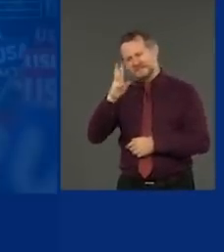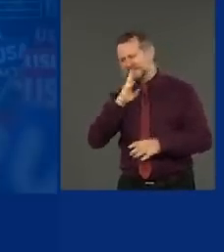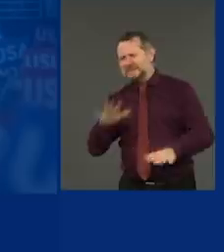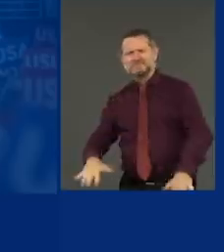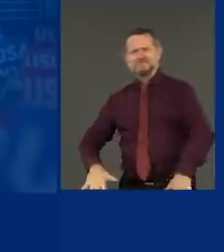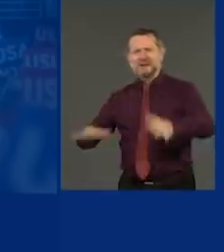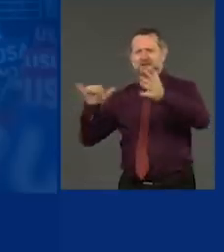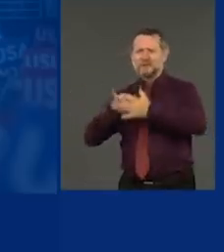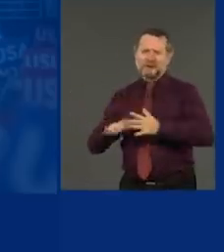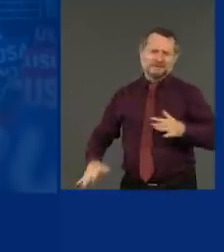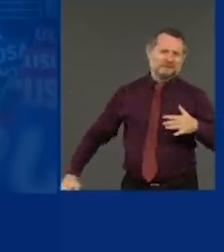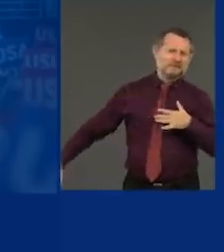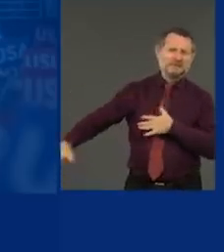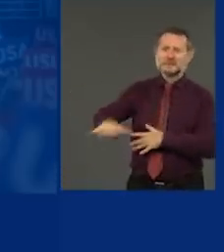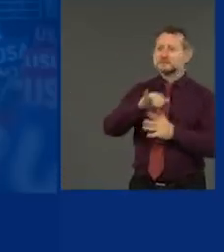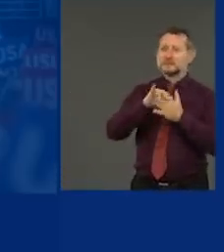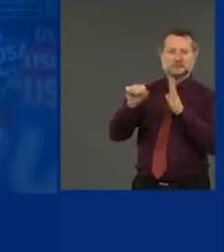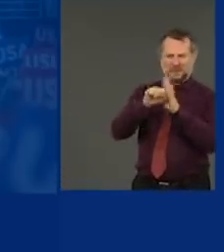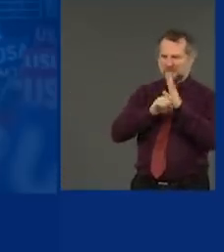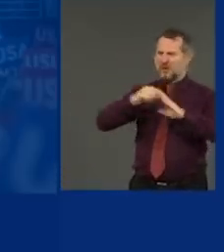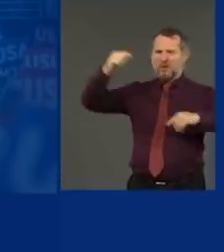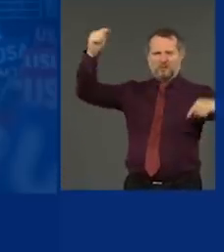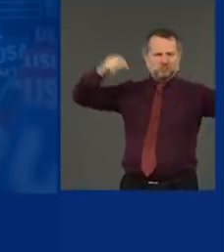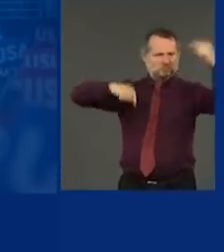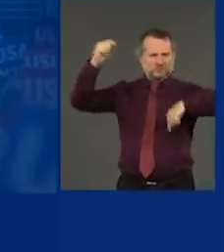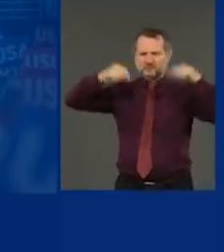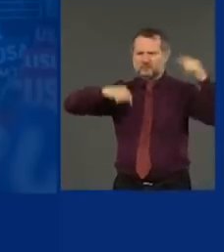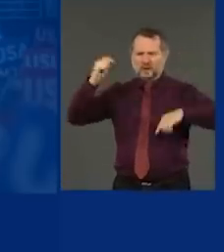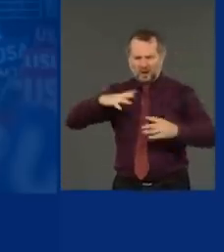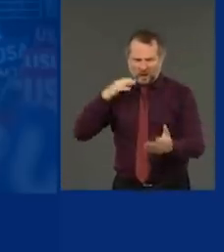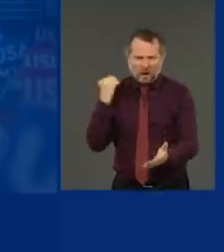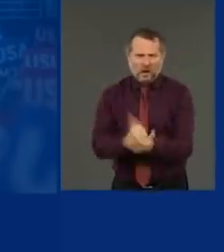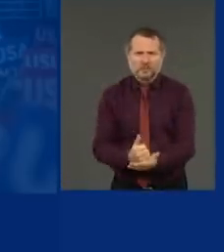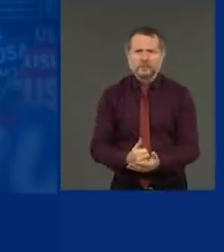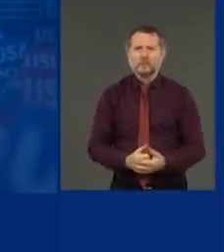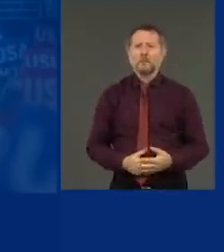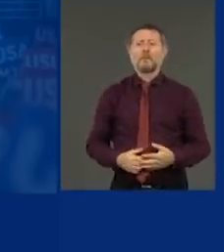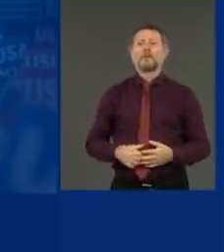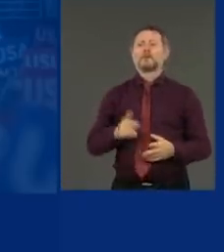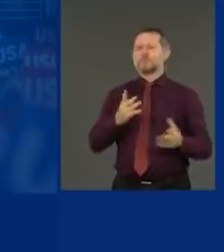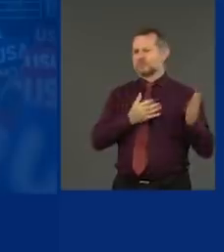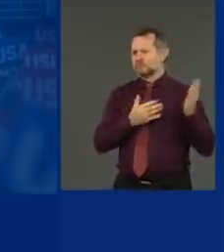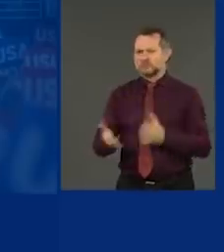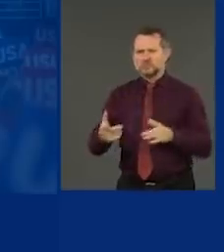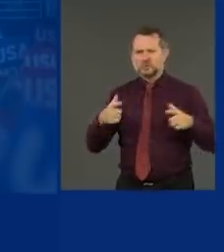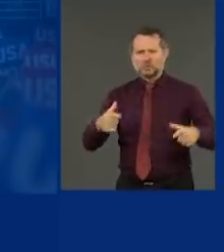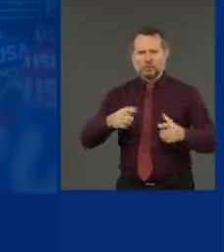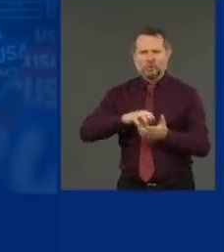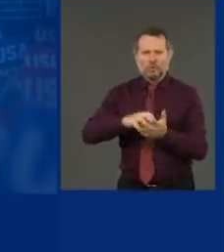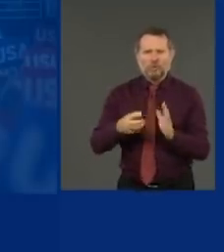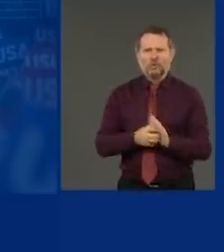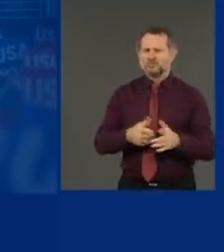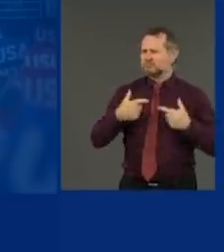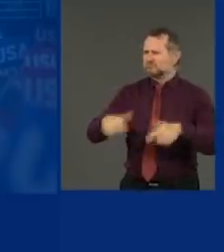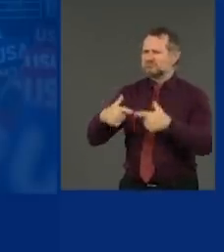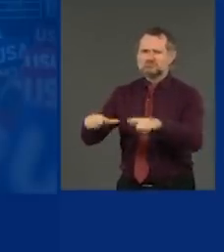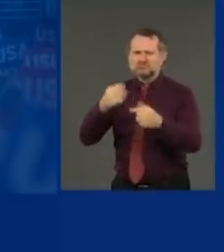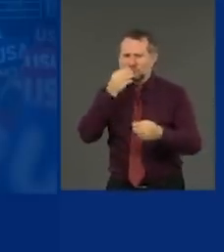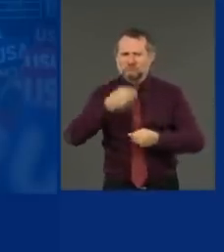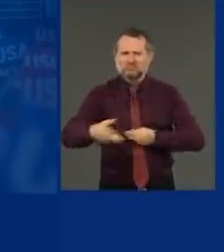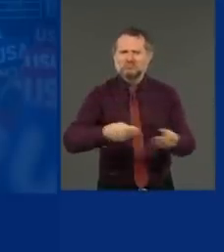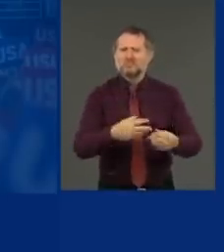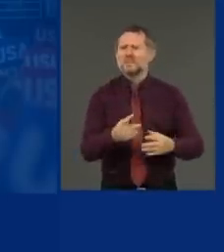just showed up. And people who had plates of cookies and people who just brought supplies.